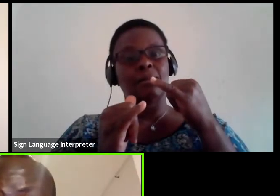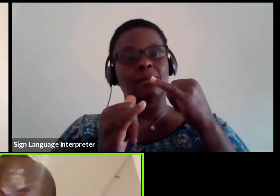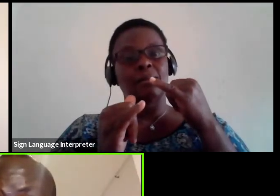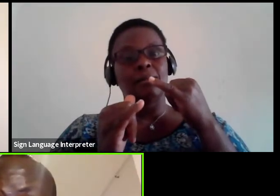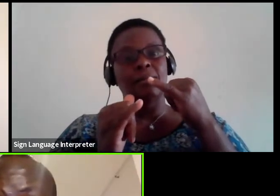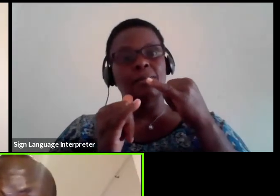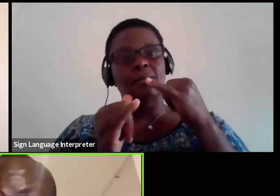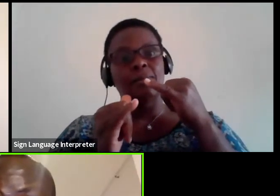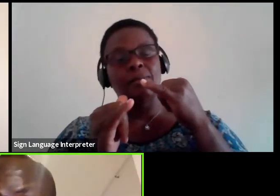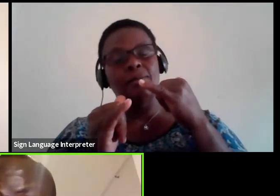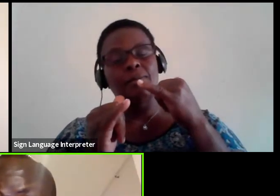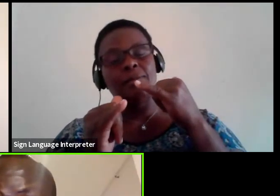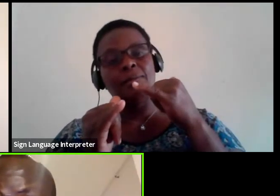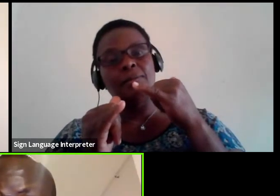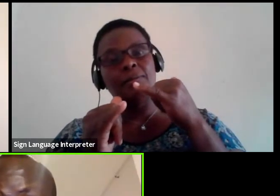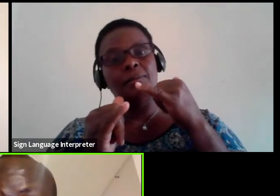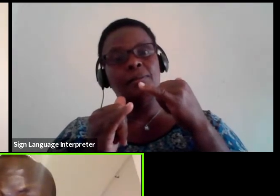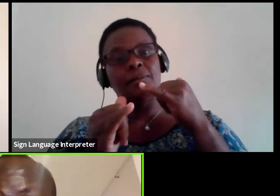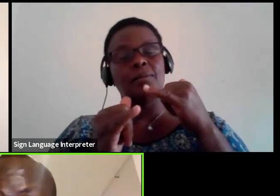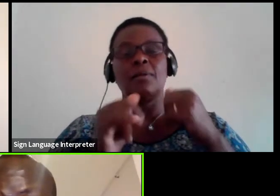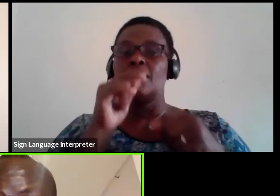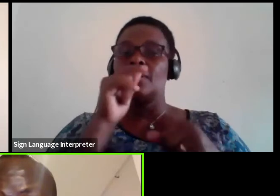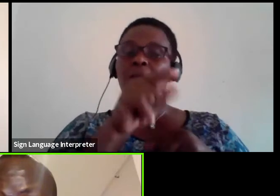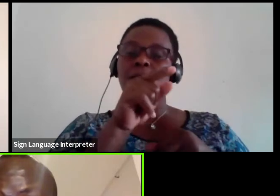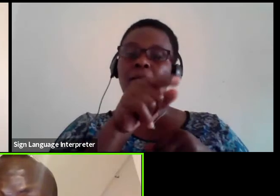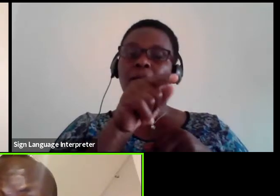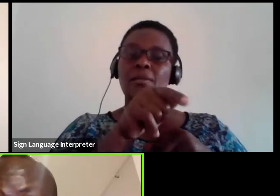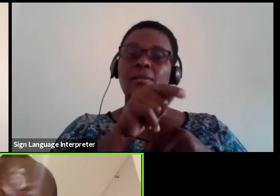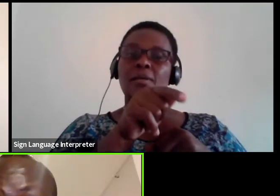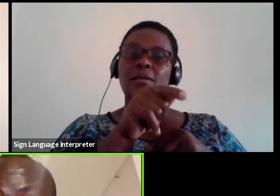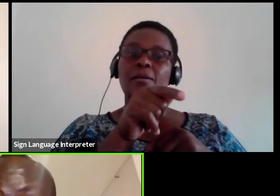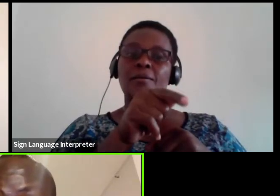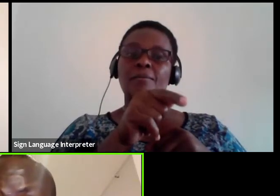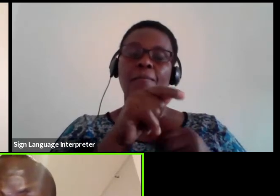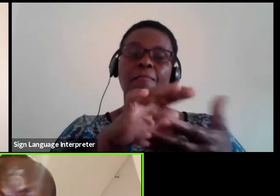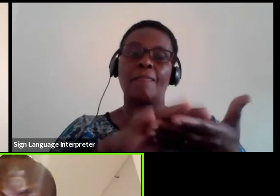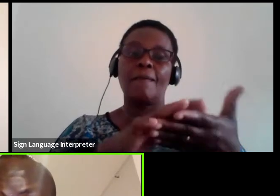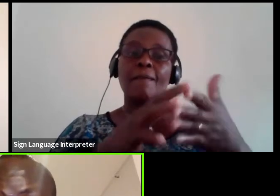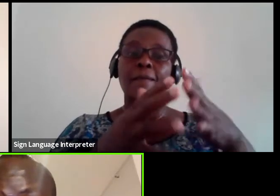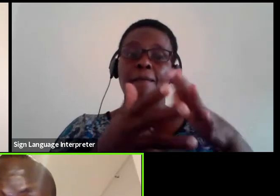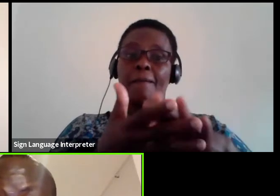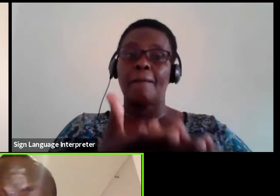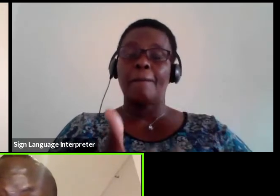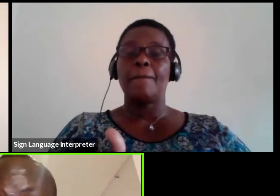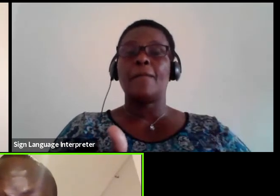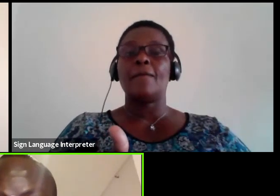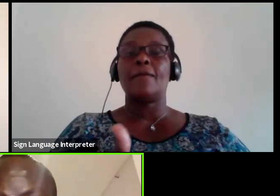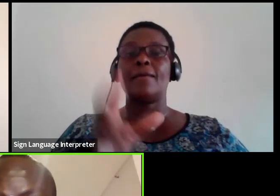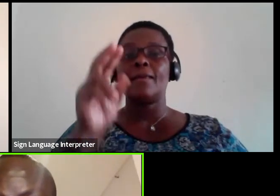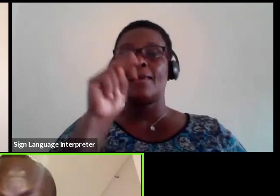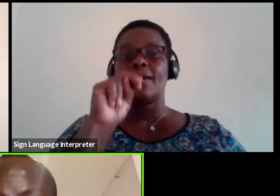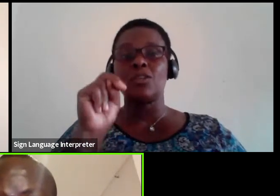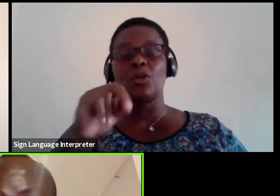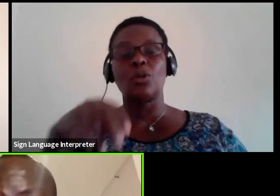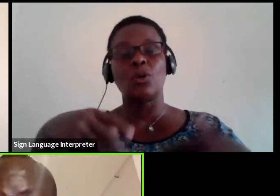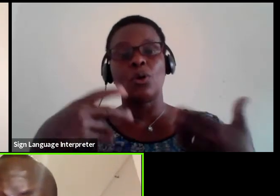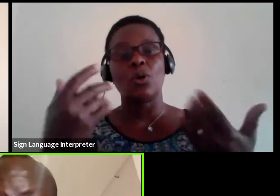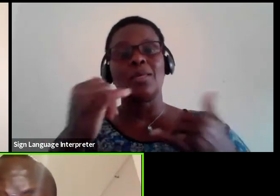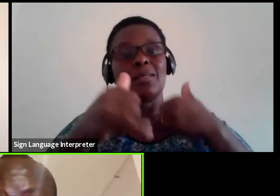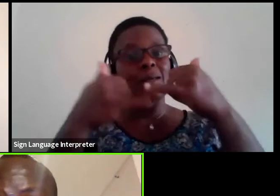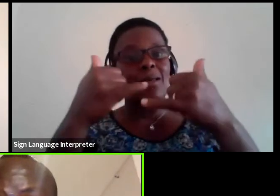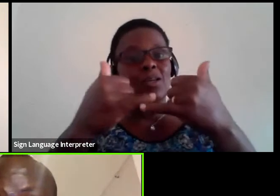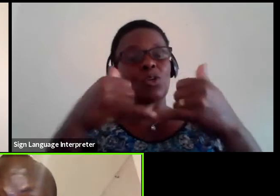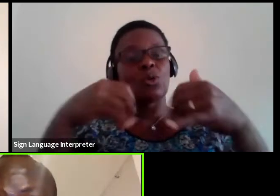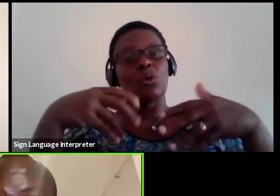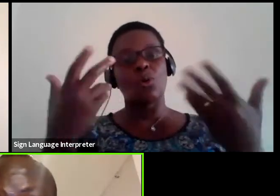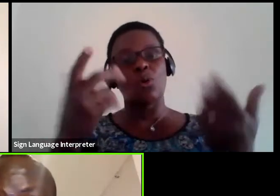these intermediaries, whether nationally or locally, need to start pushing back to be challenged, like Nicholas was